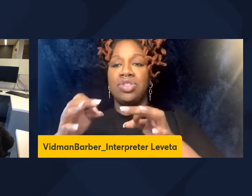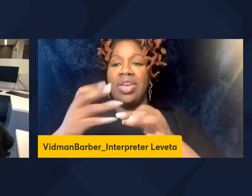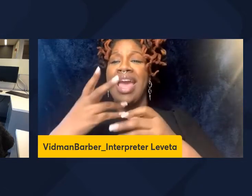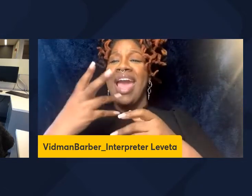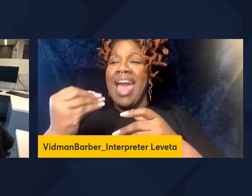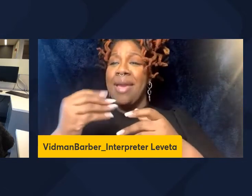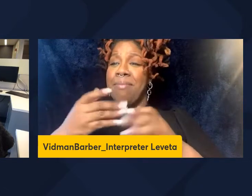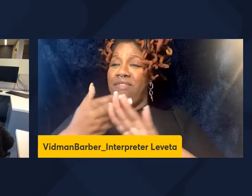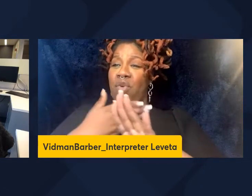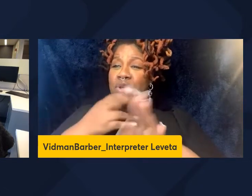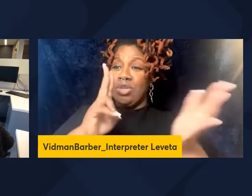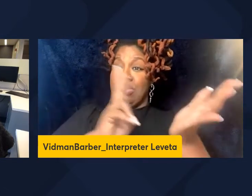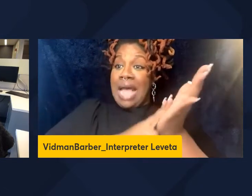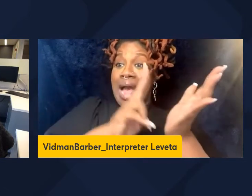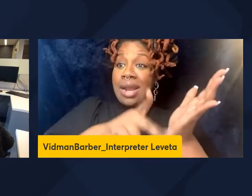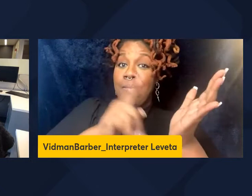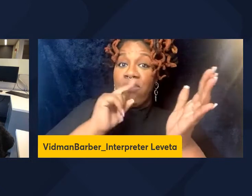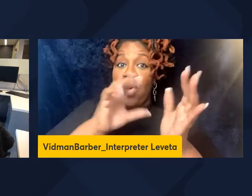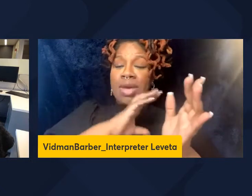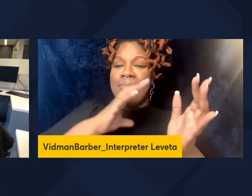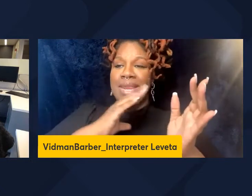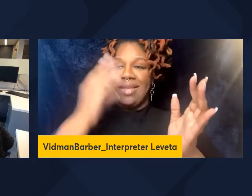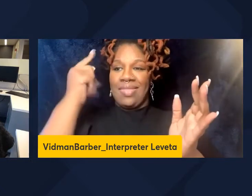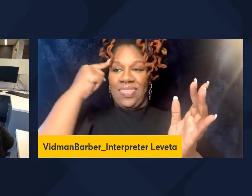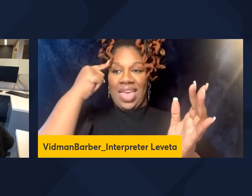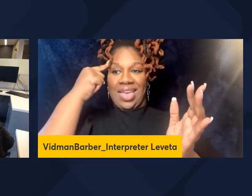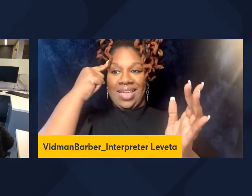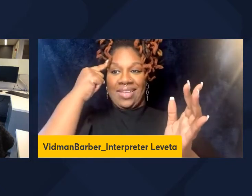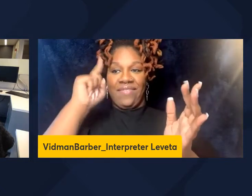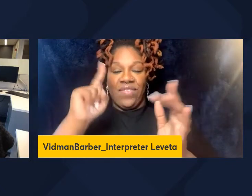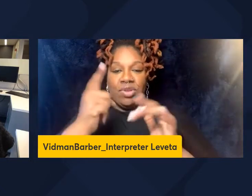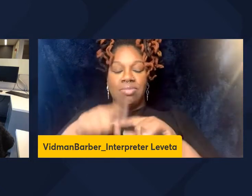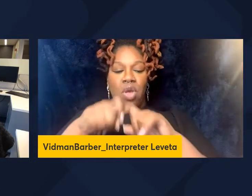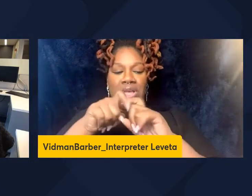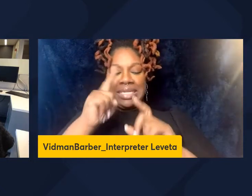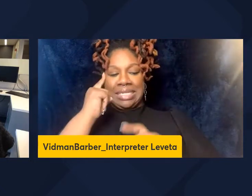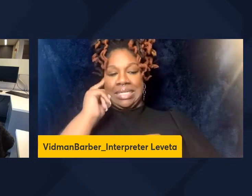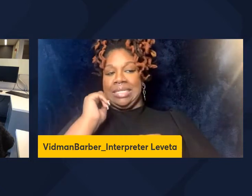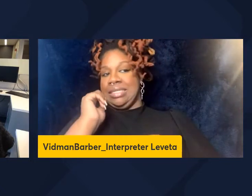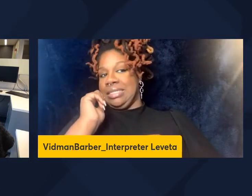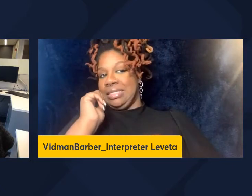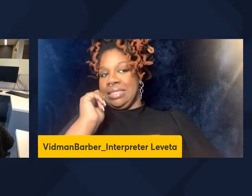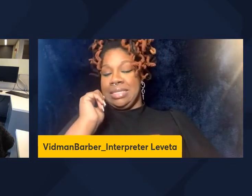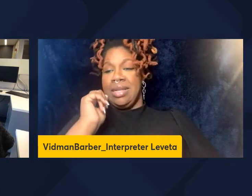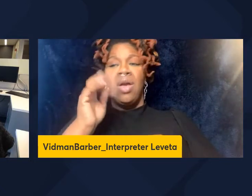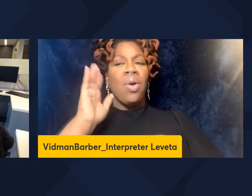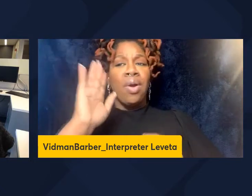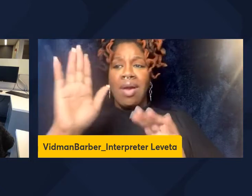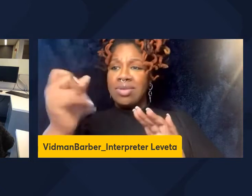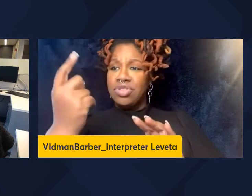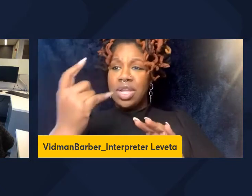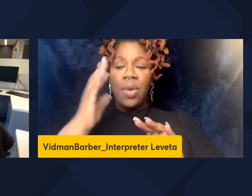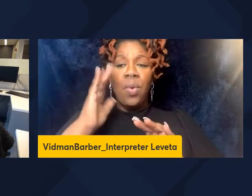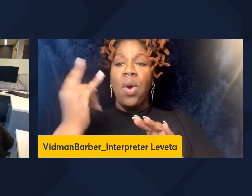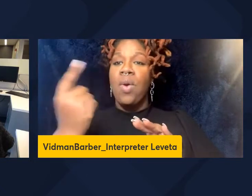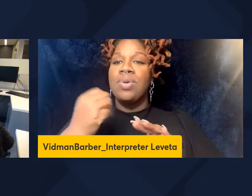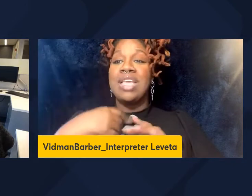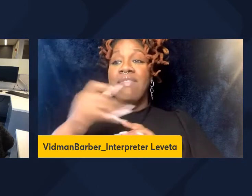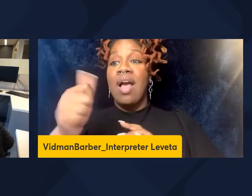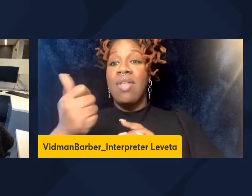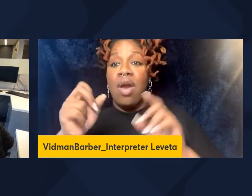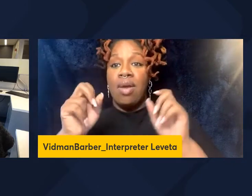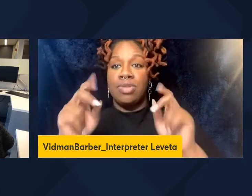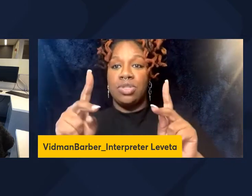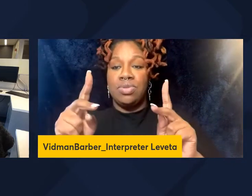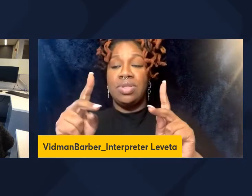for, because there are always going to be opportunities for you. I guarantee that. But you have to be